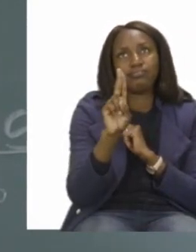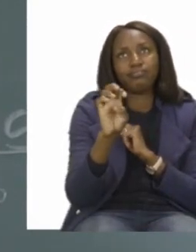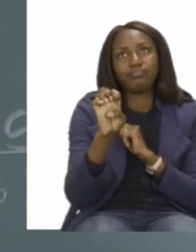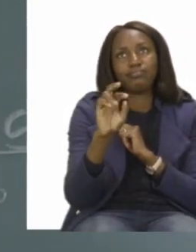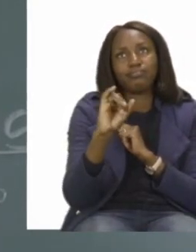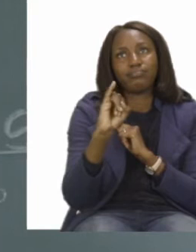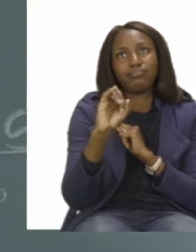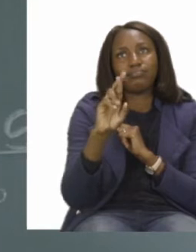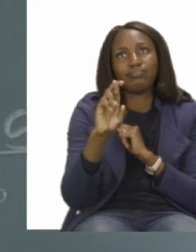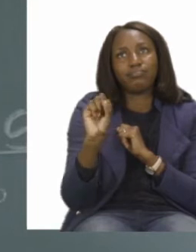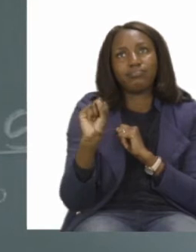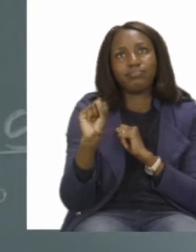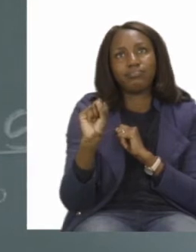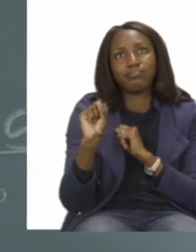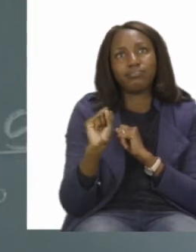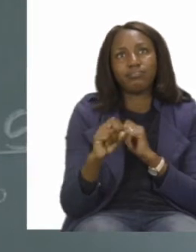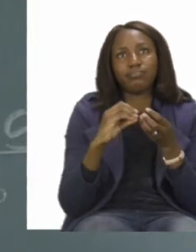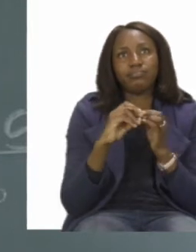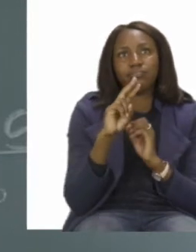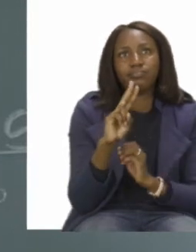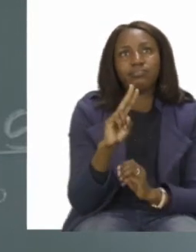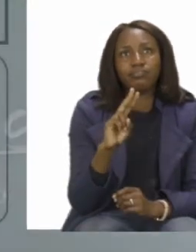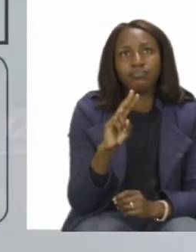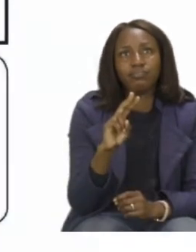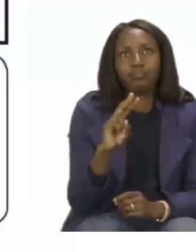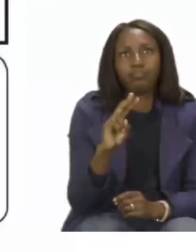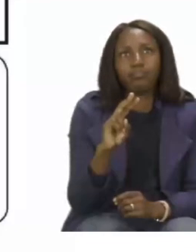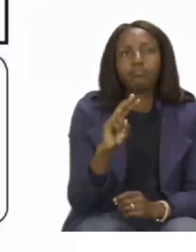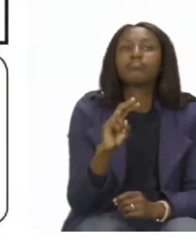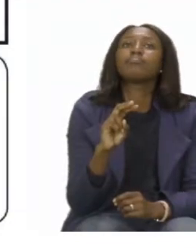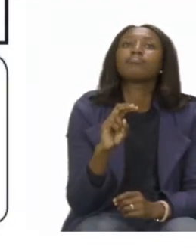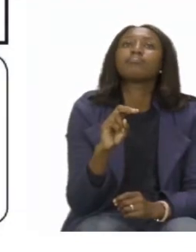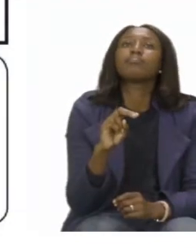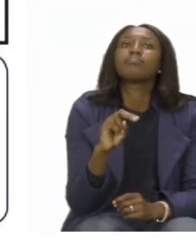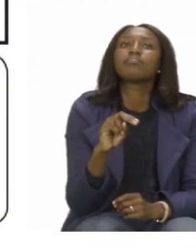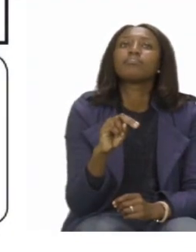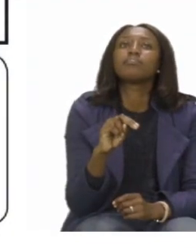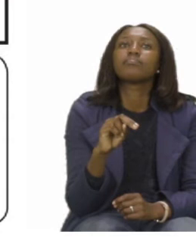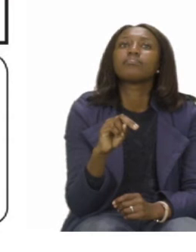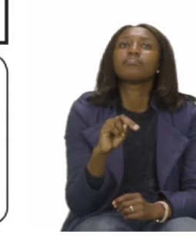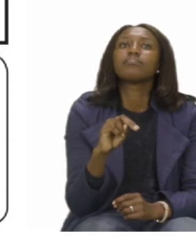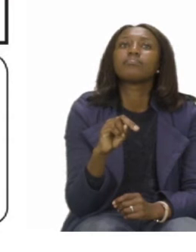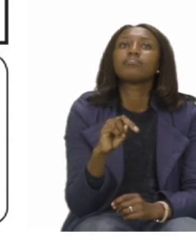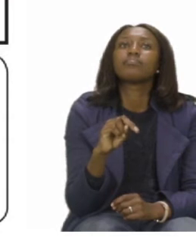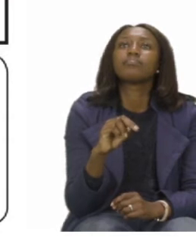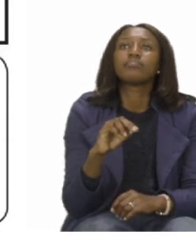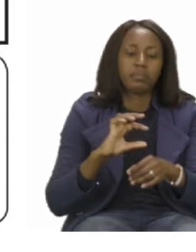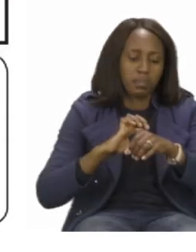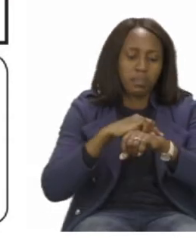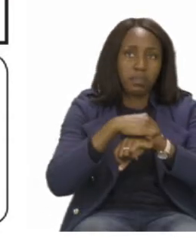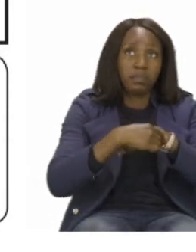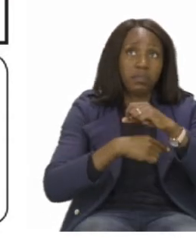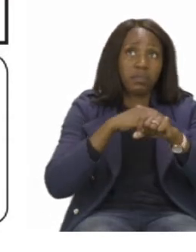theirs. Let's quickly look at number two. Number two reads, that bracelet